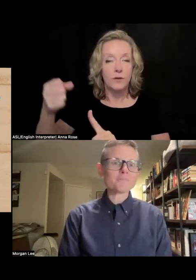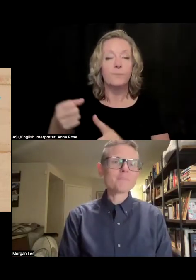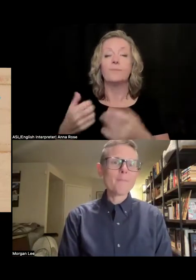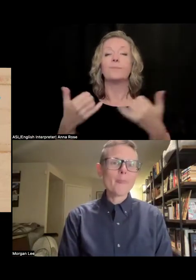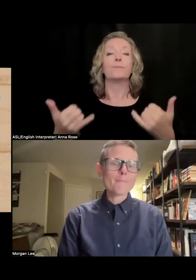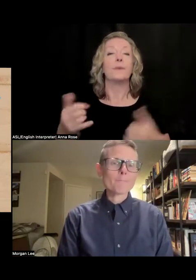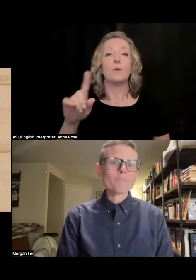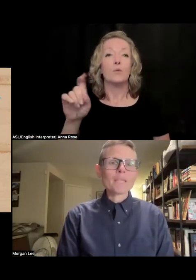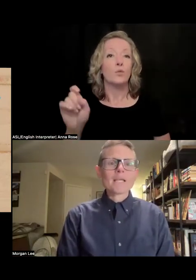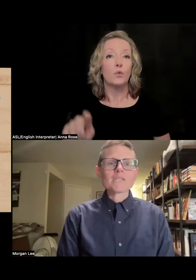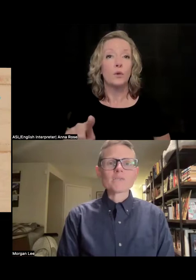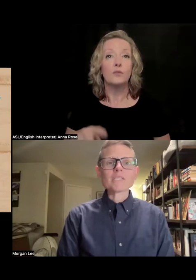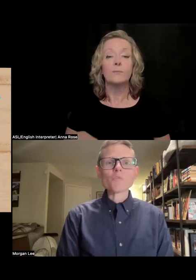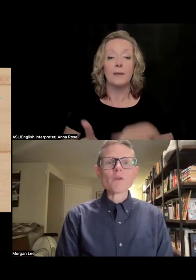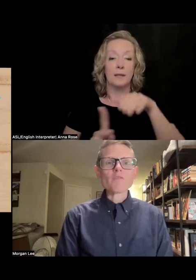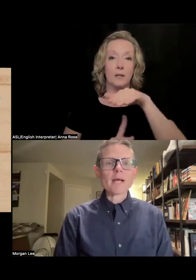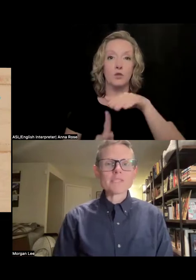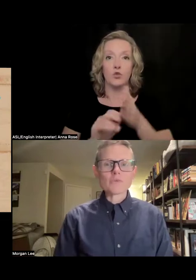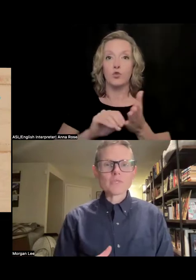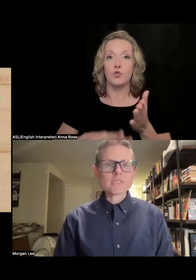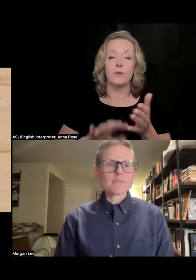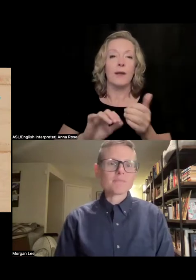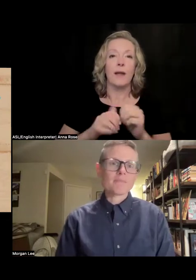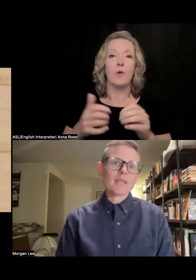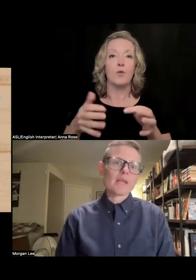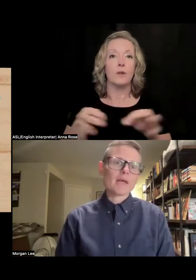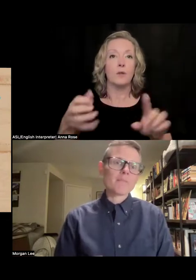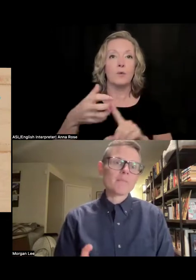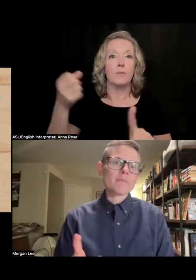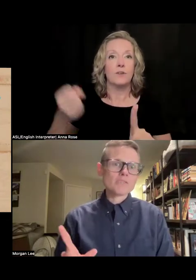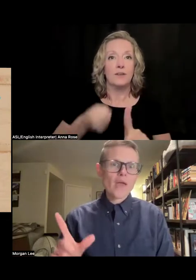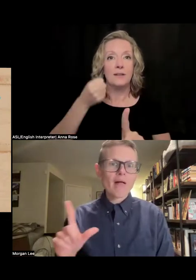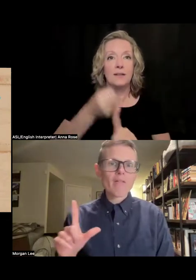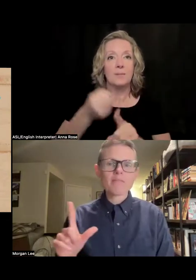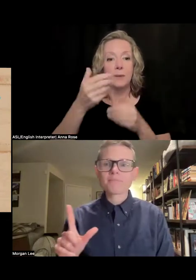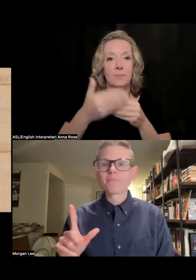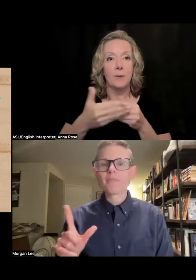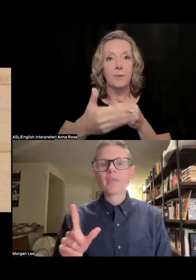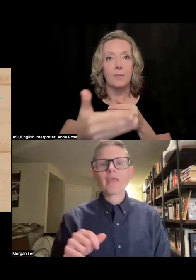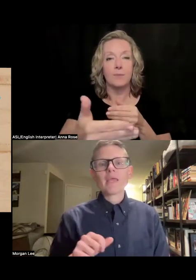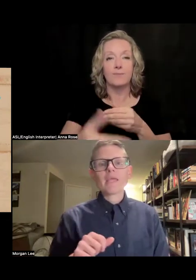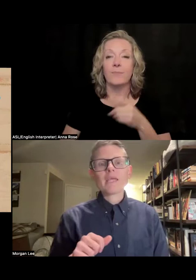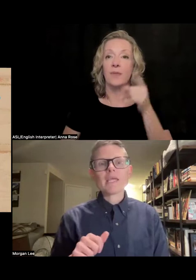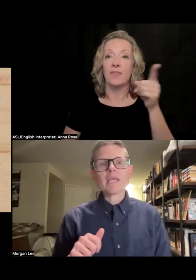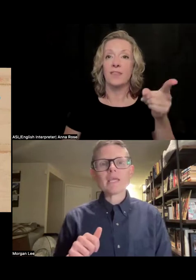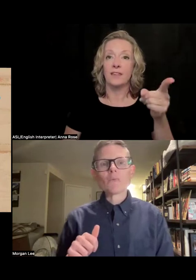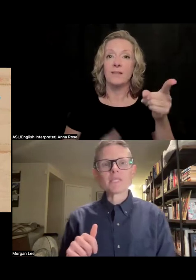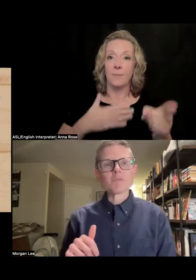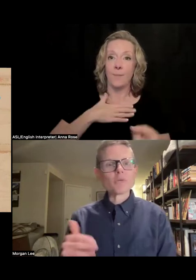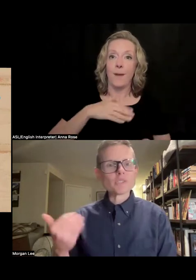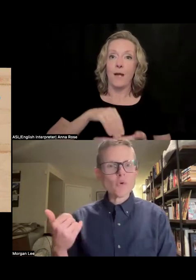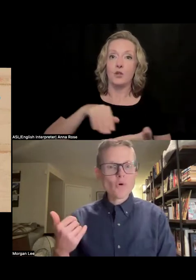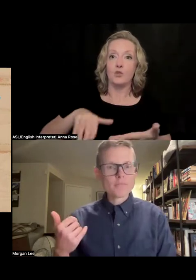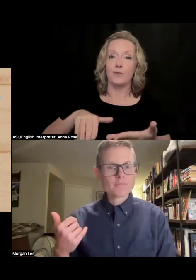kindergartner? So this is one of my students, Mr. L. He was